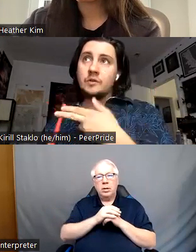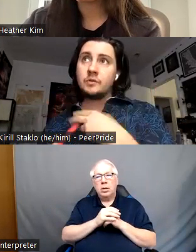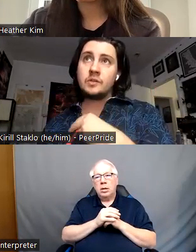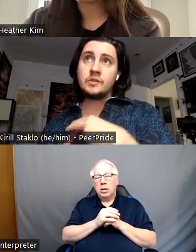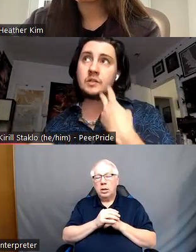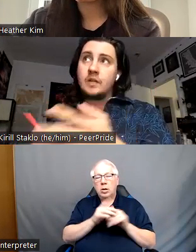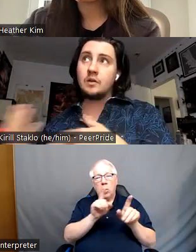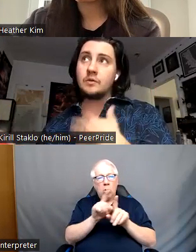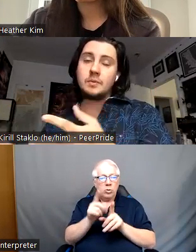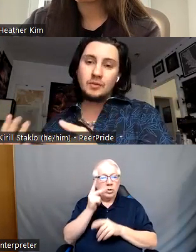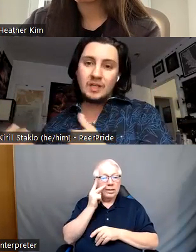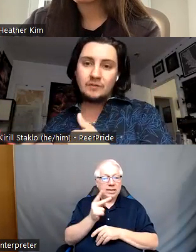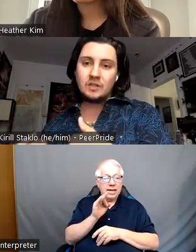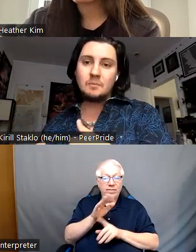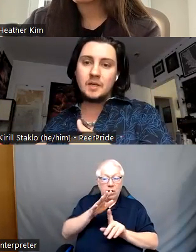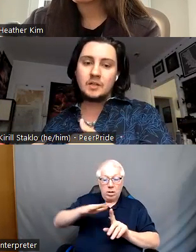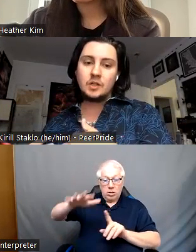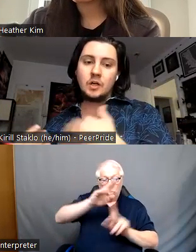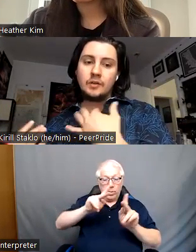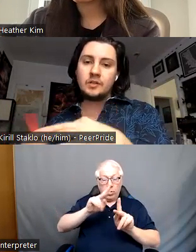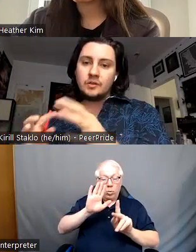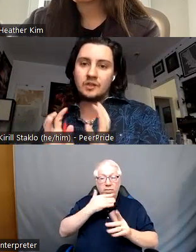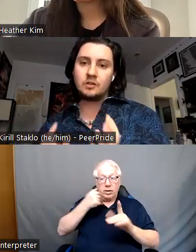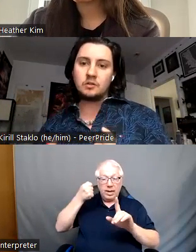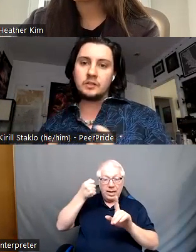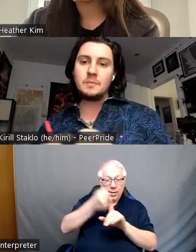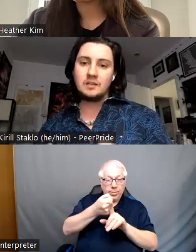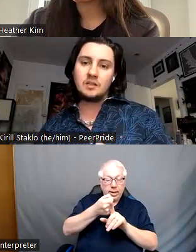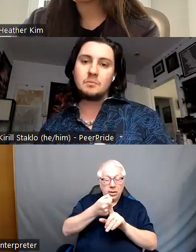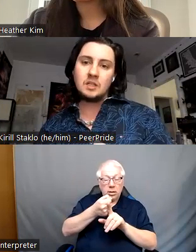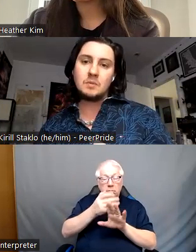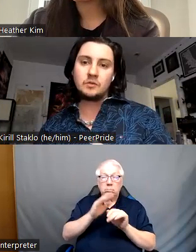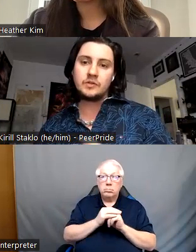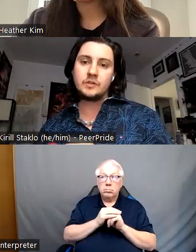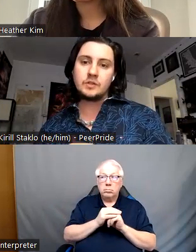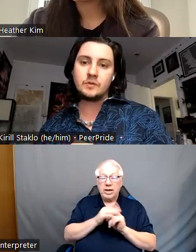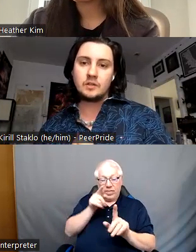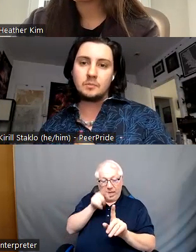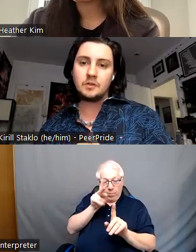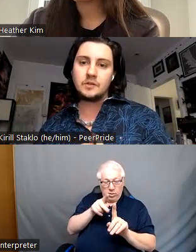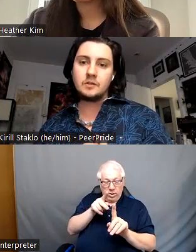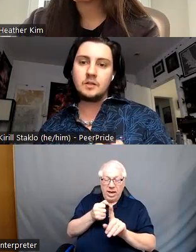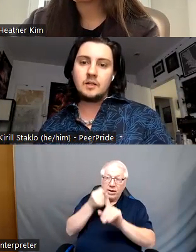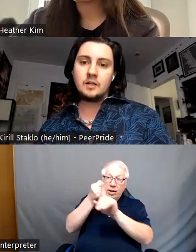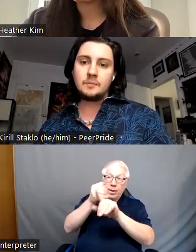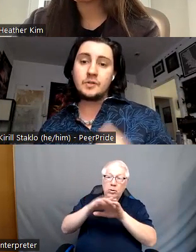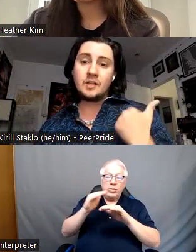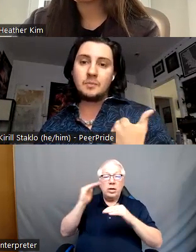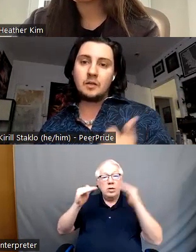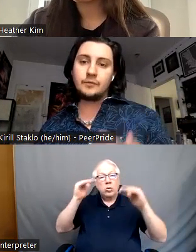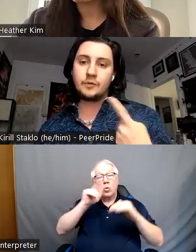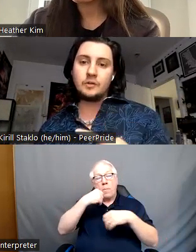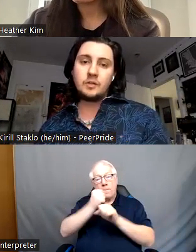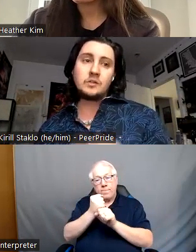And also to see if those people can have an impact on the adults that are like making the immediate medical decisions for that young person. So that